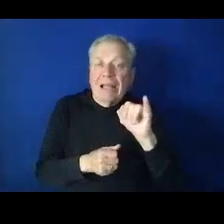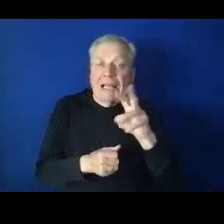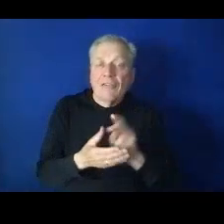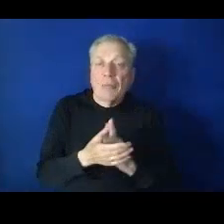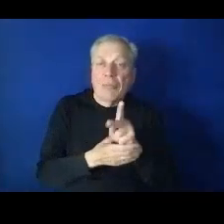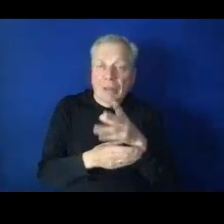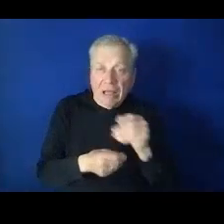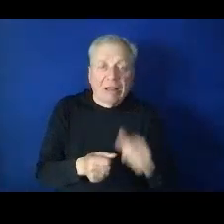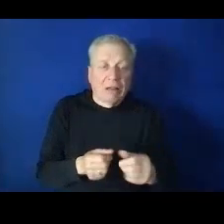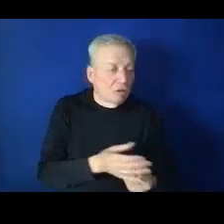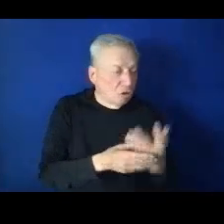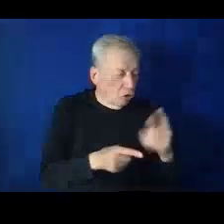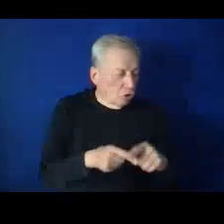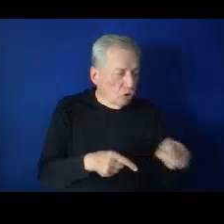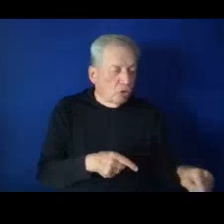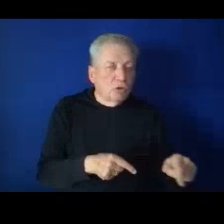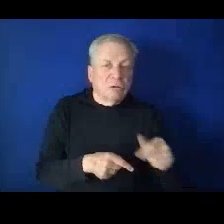to the cheatgrass.